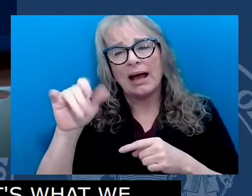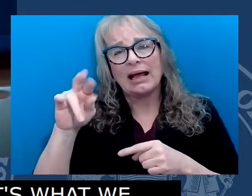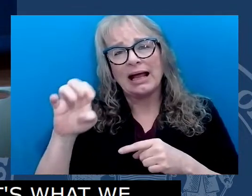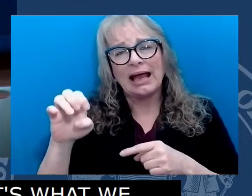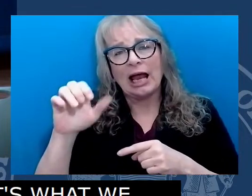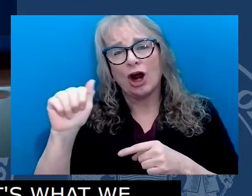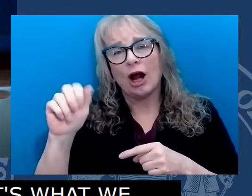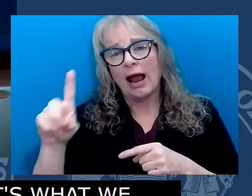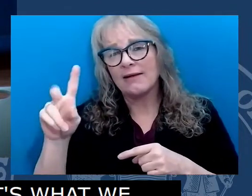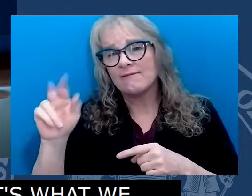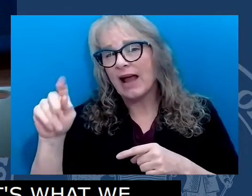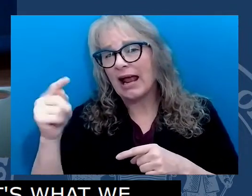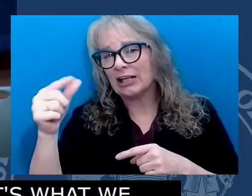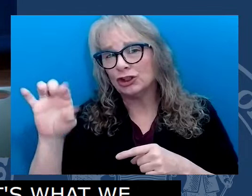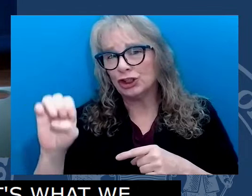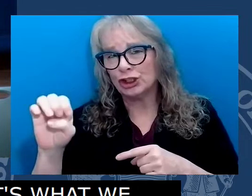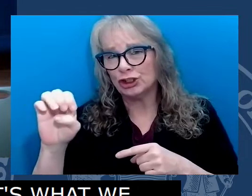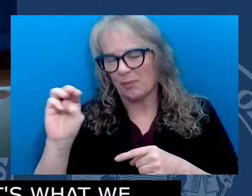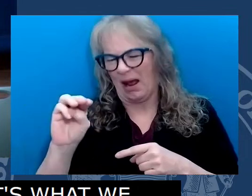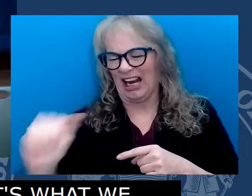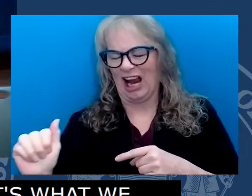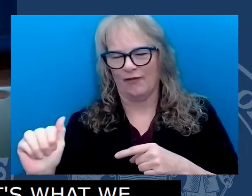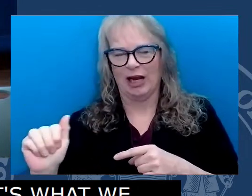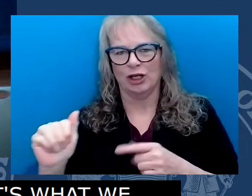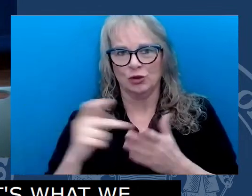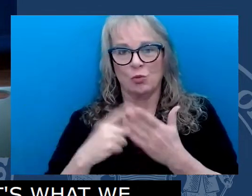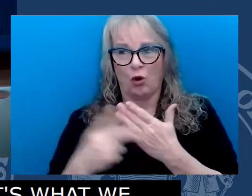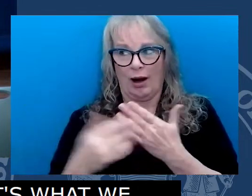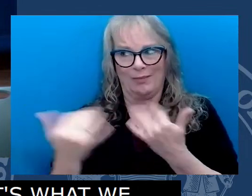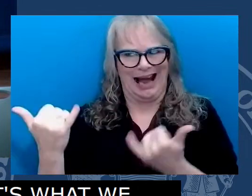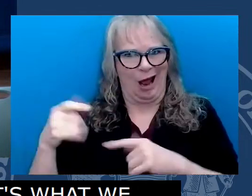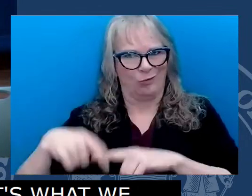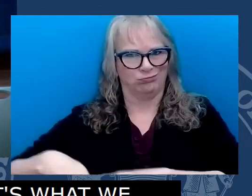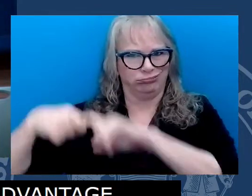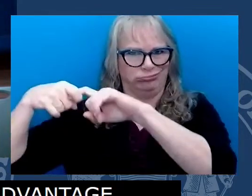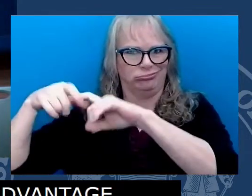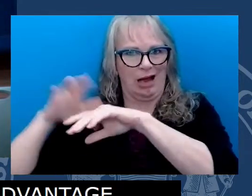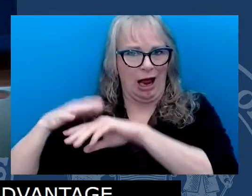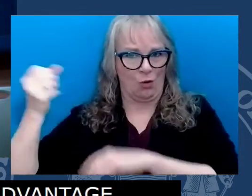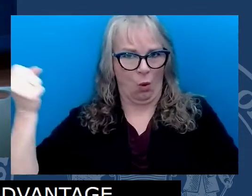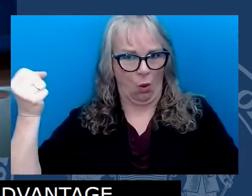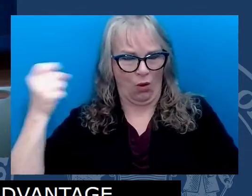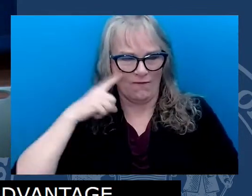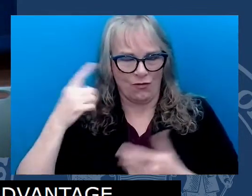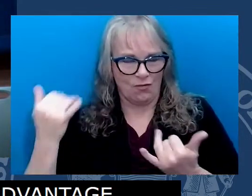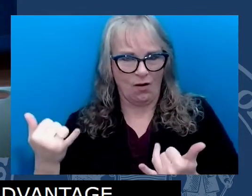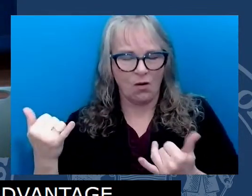has now kind of been put on hold or been put on the back burner for the time being,